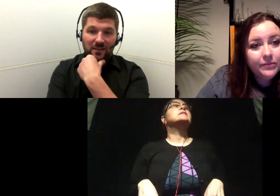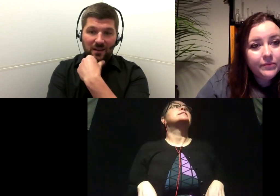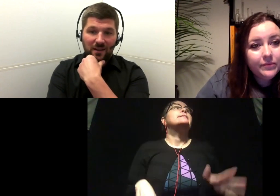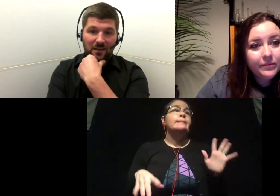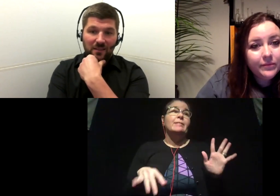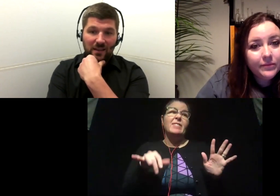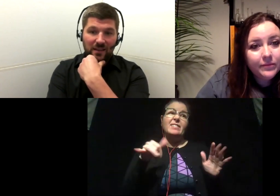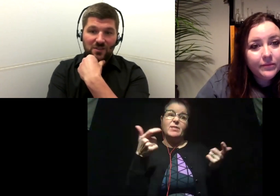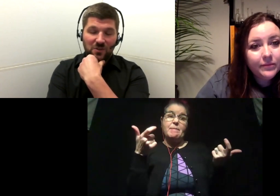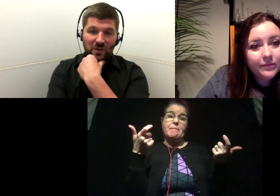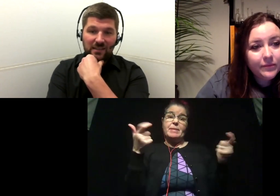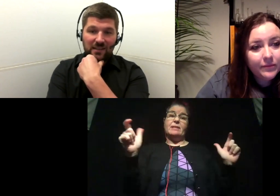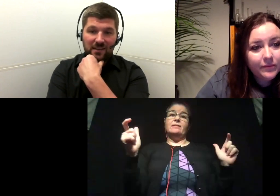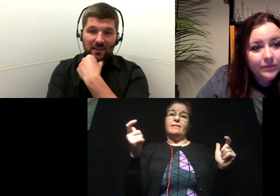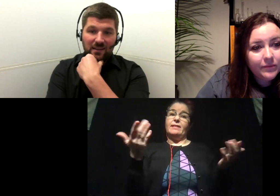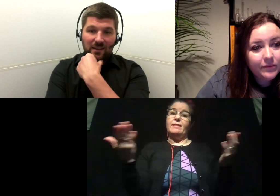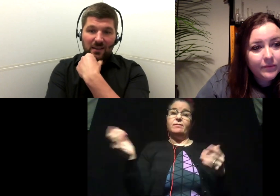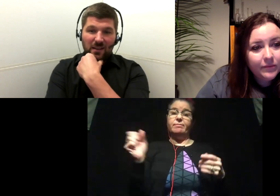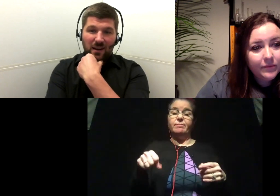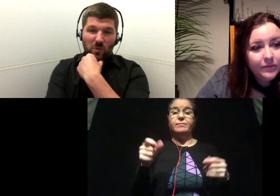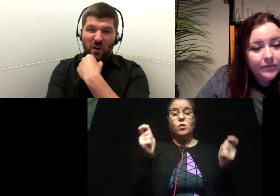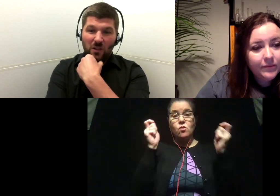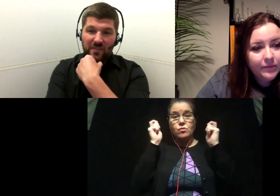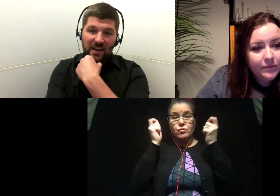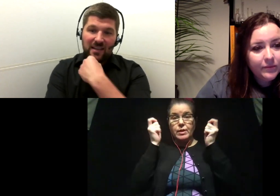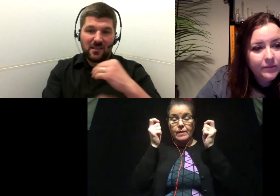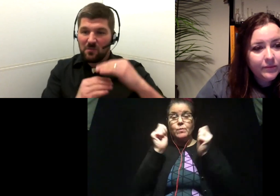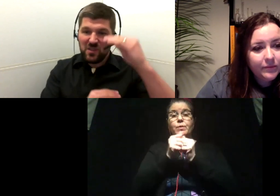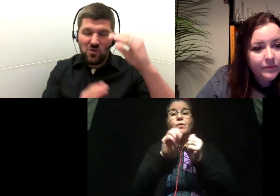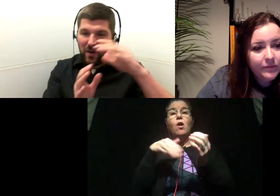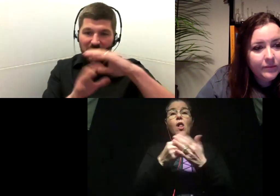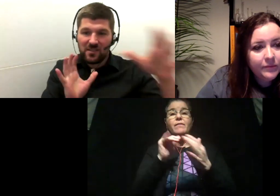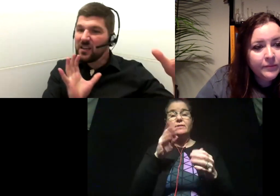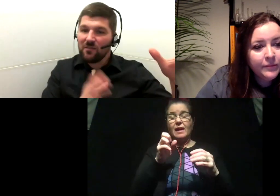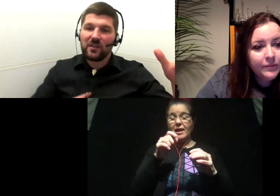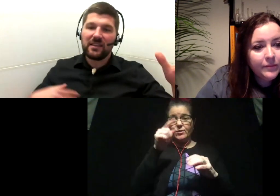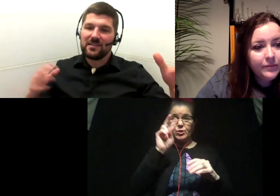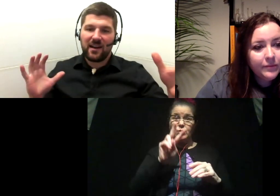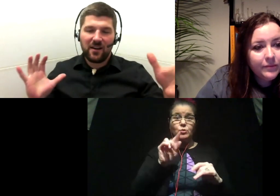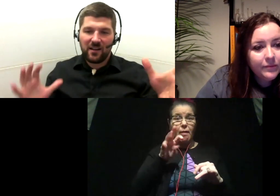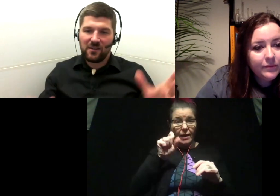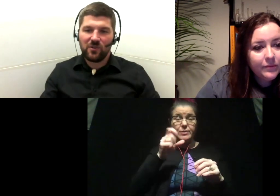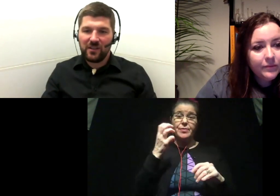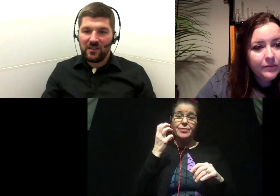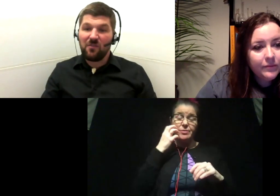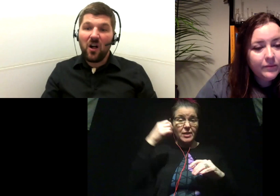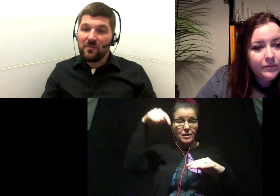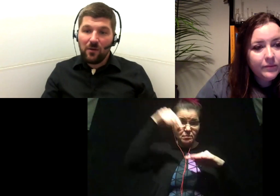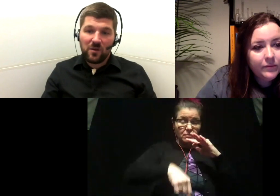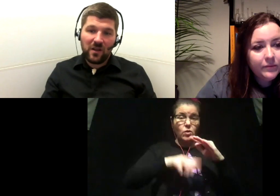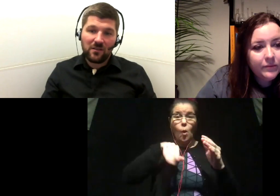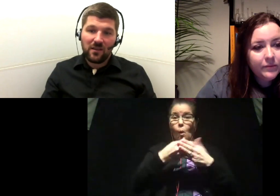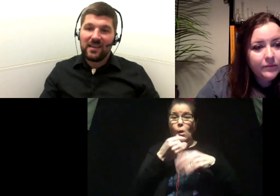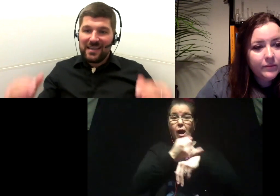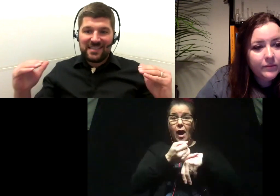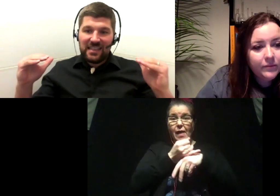big things. So Greenland, with all of that ice, it's up to 2 miles thick, covering the entire island of Greenland. If all of that were